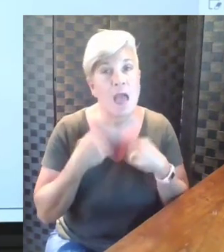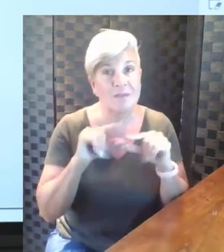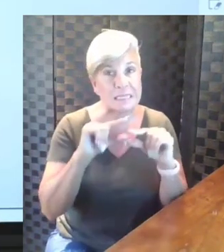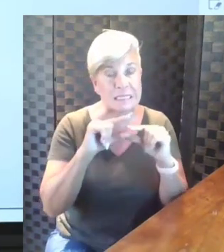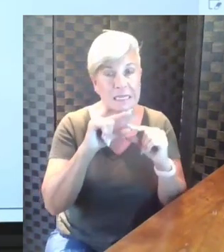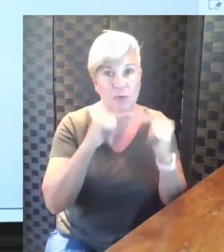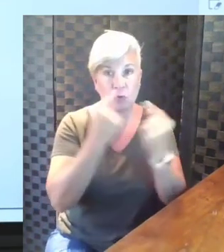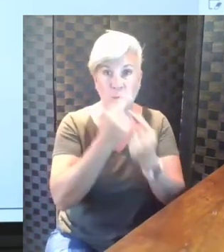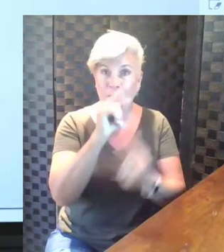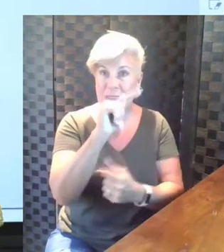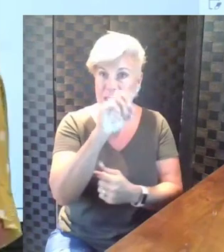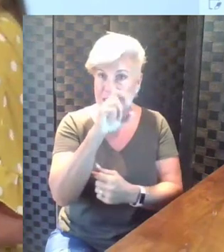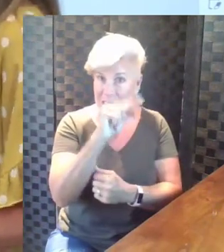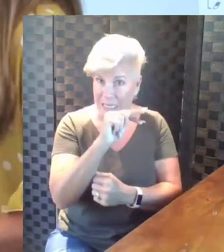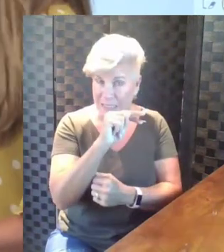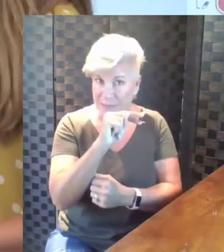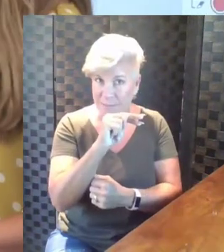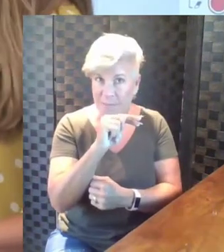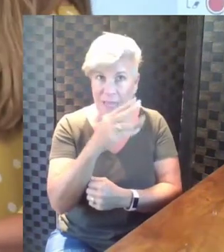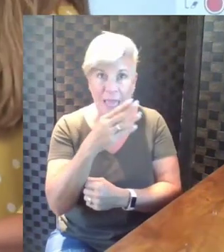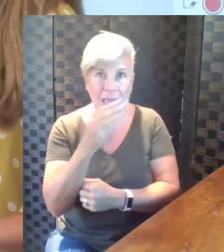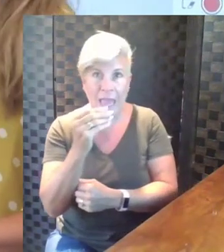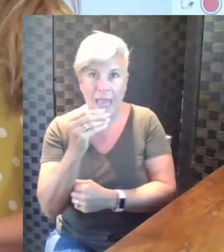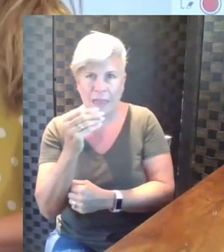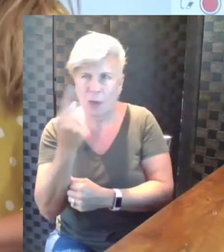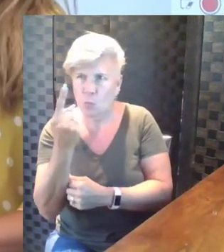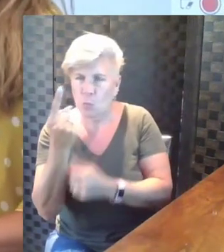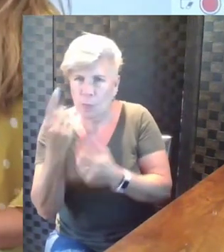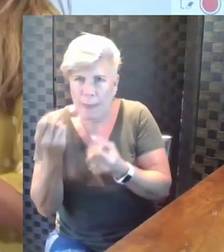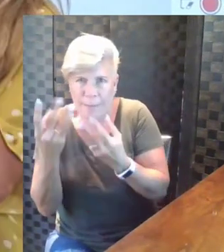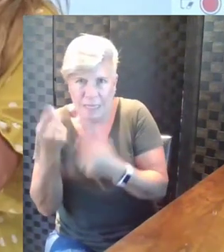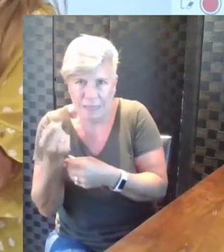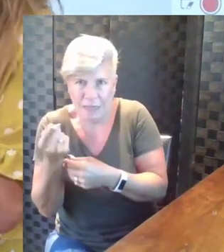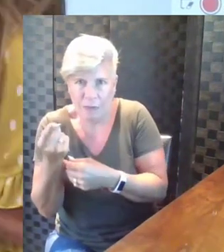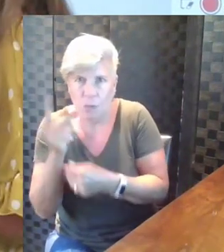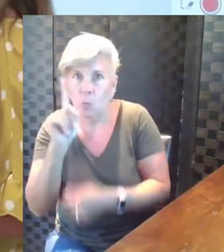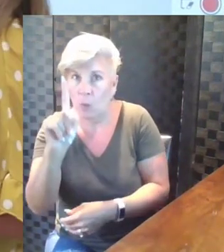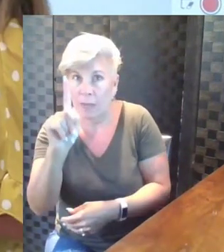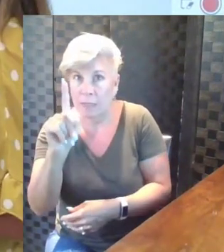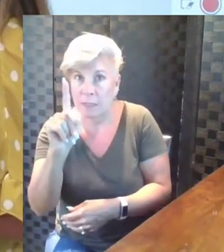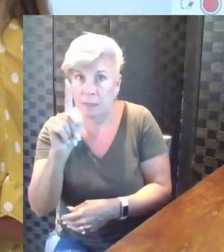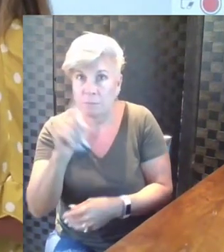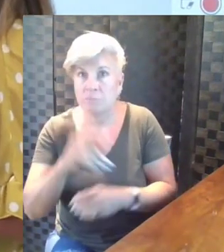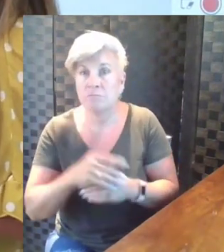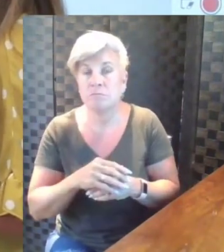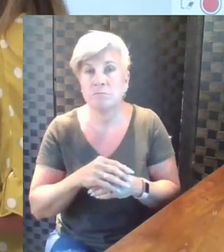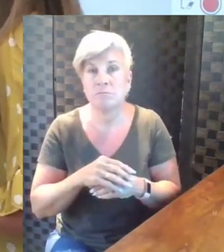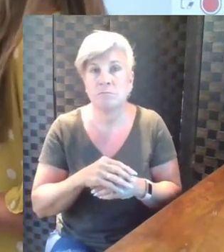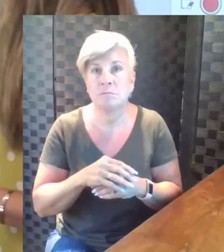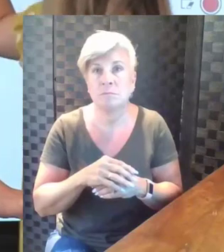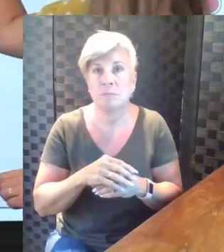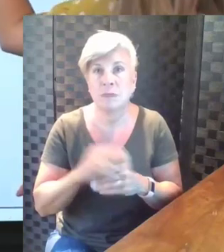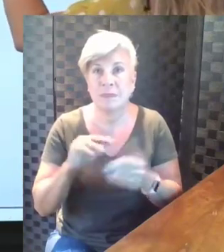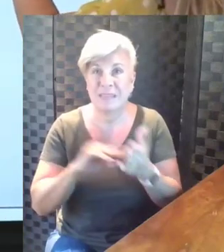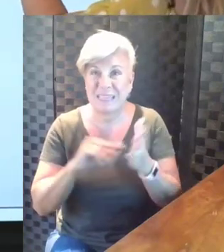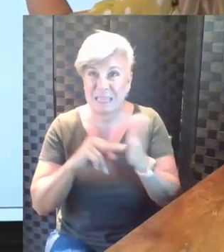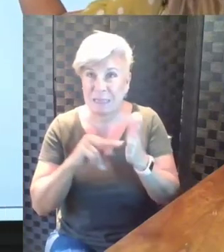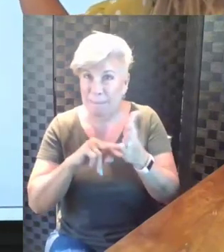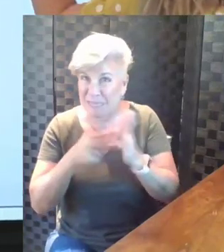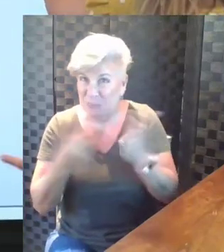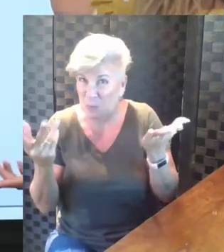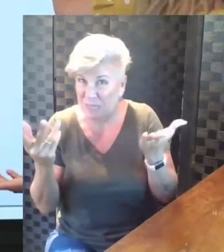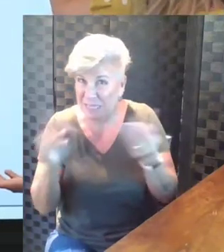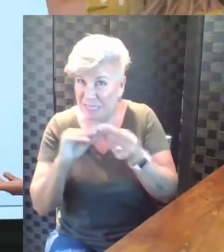have 10, a group of 10, and how many left over? 1. That number